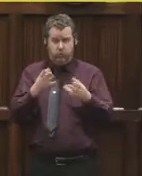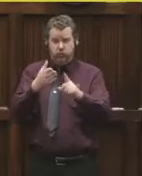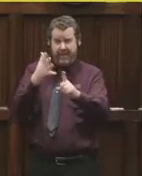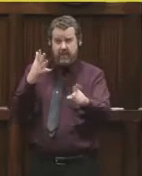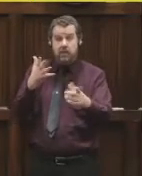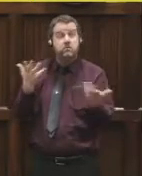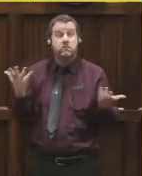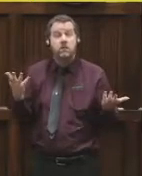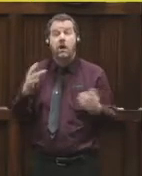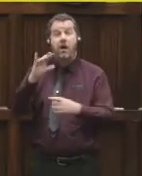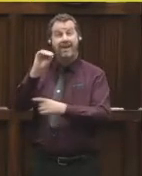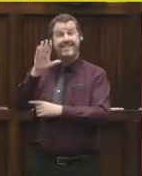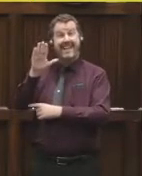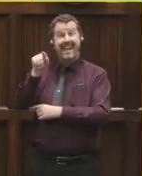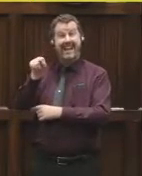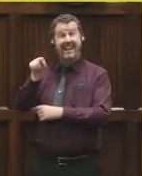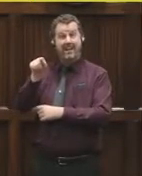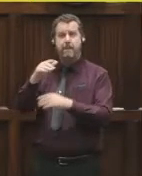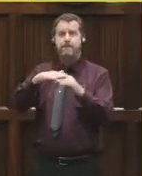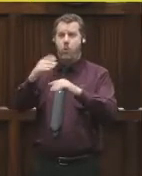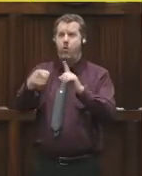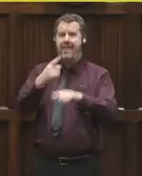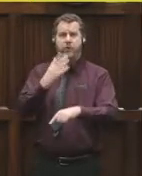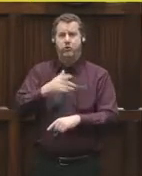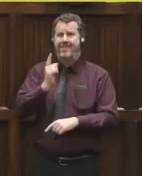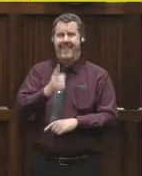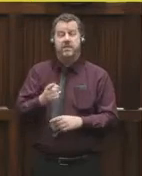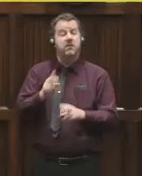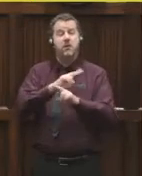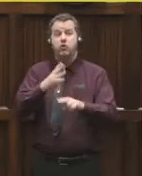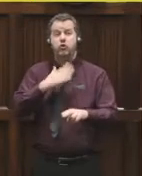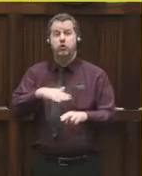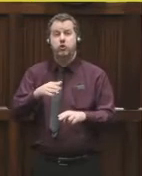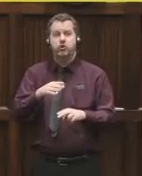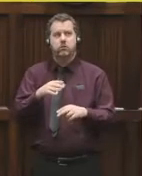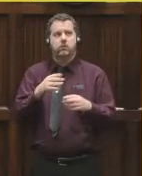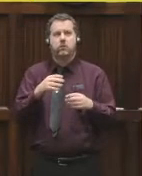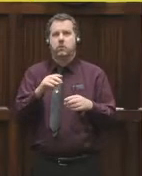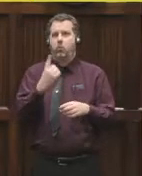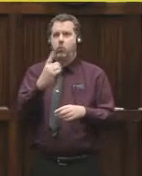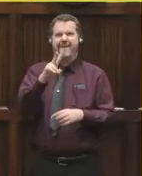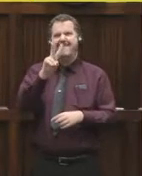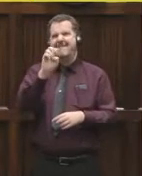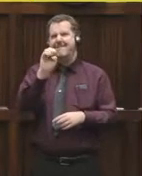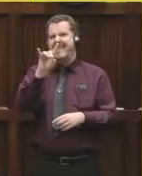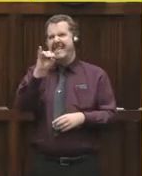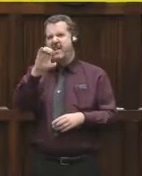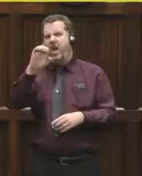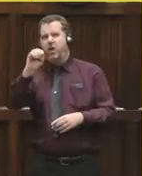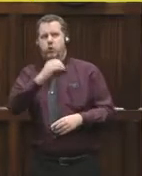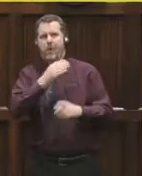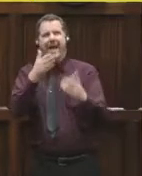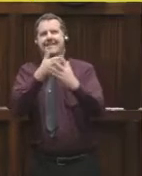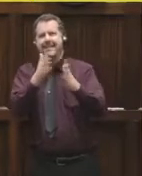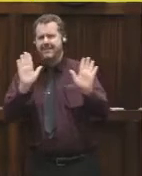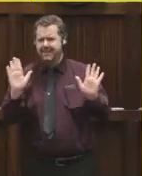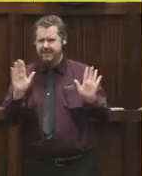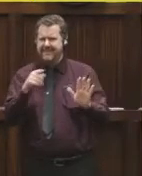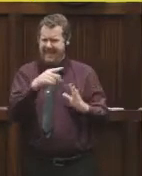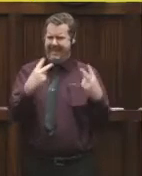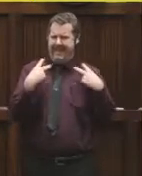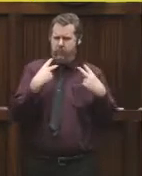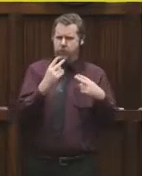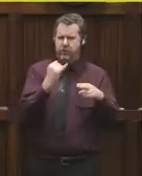fact that ISL is more than that. It's not just a vehicle for accessing, it's a language in its own right